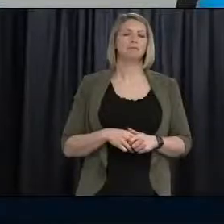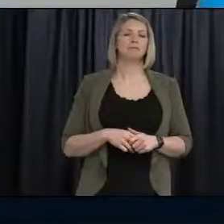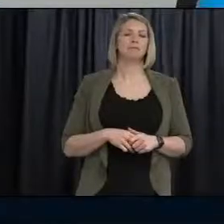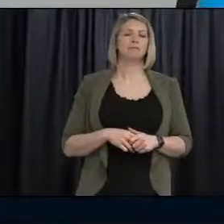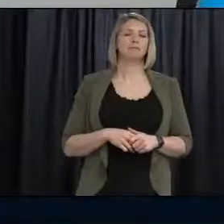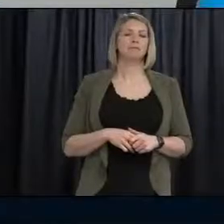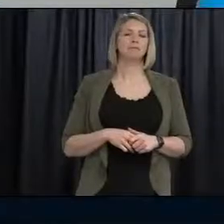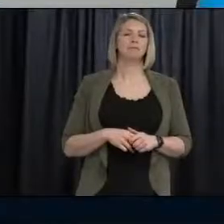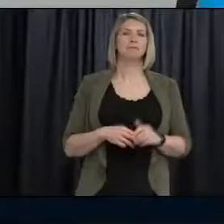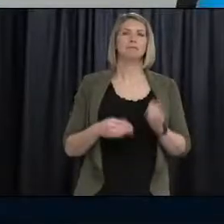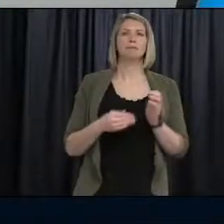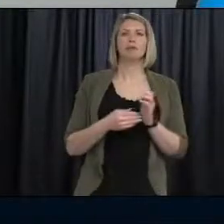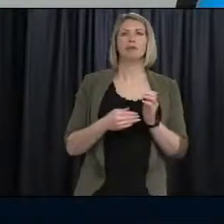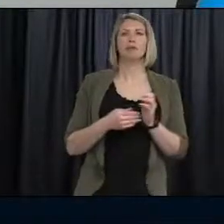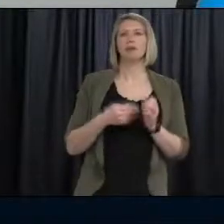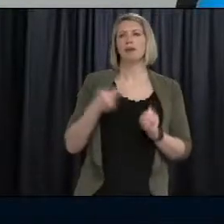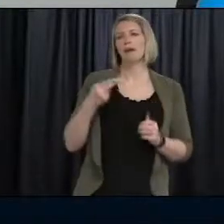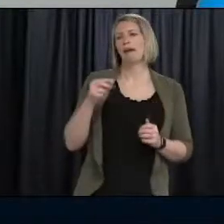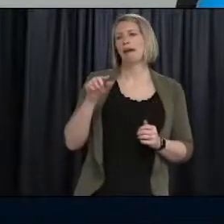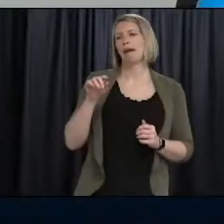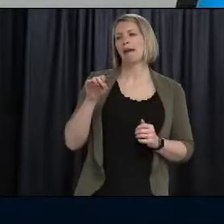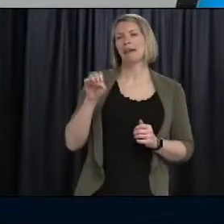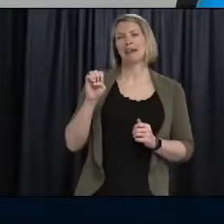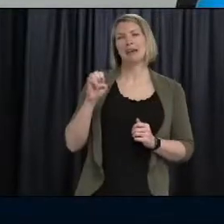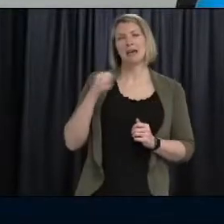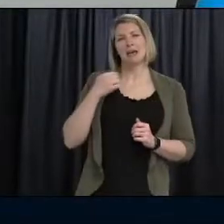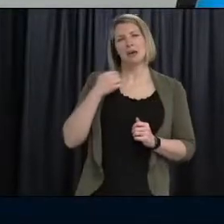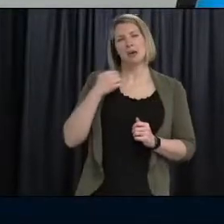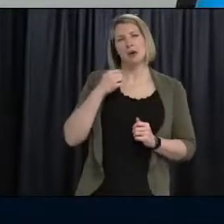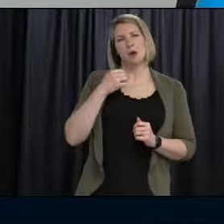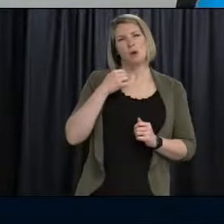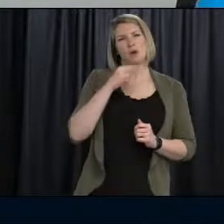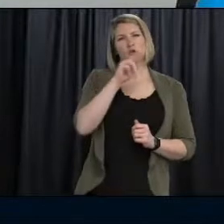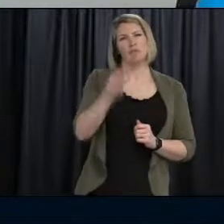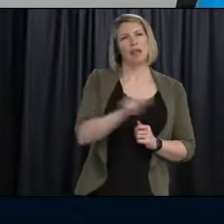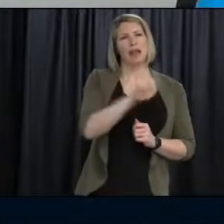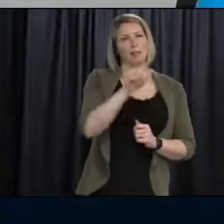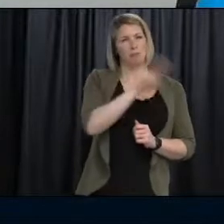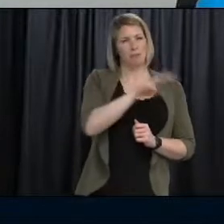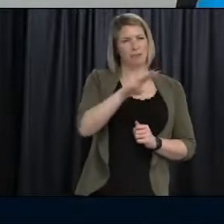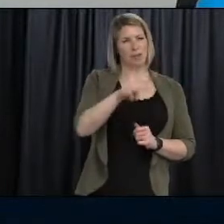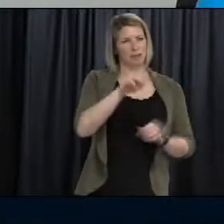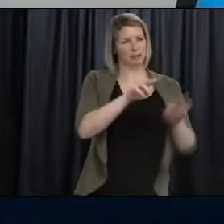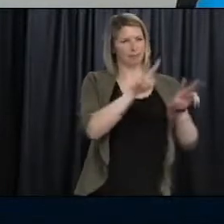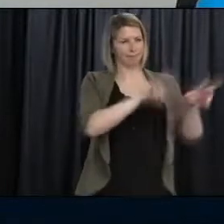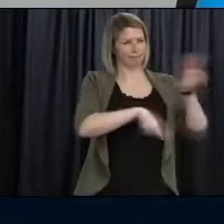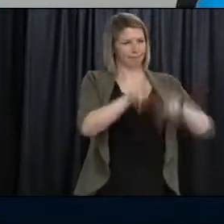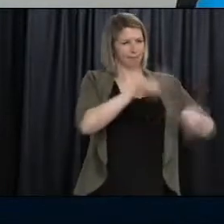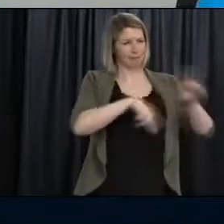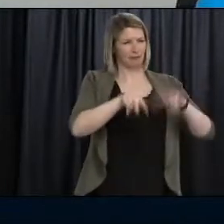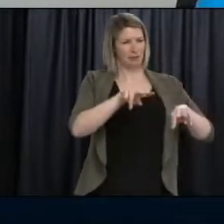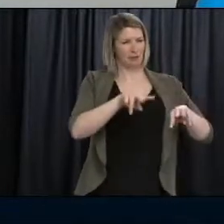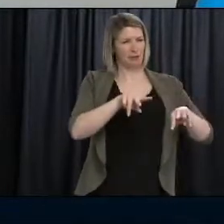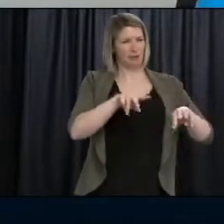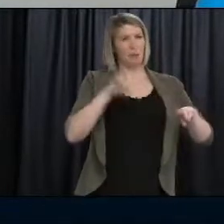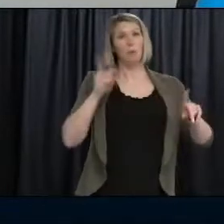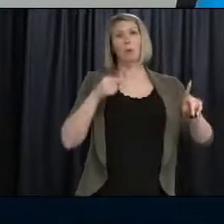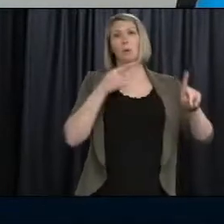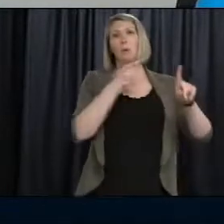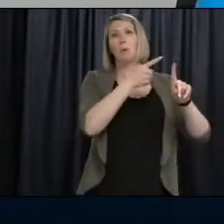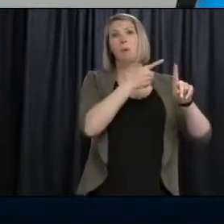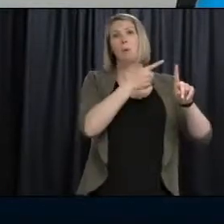according to numbers on the most recent numbers on the government website, we're not on track to hit the target of 80,000 people vaccinated by the end of the